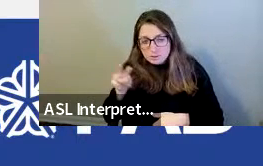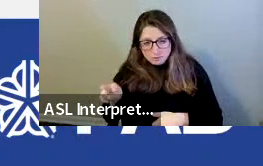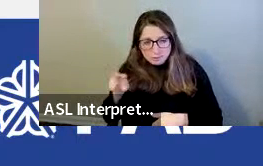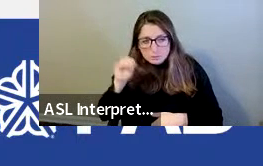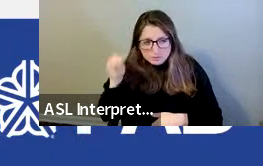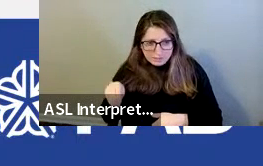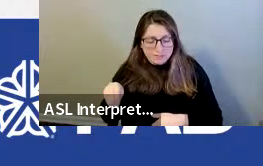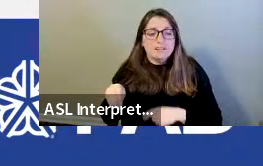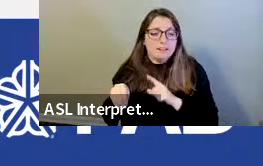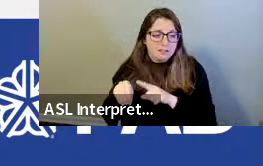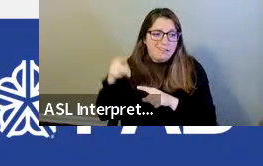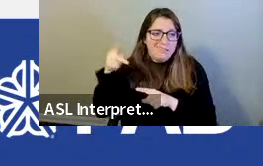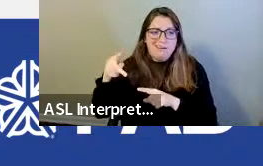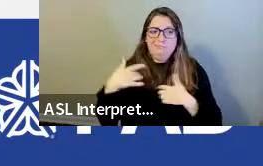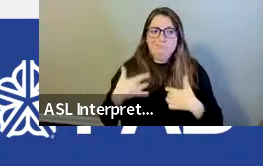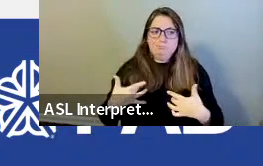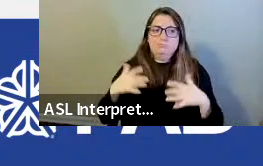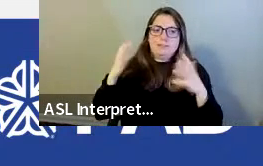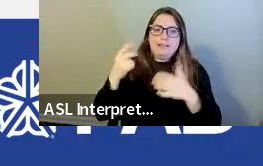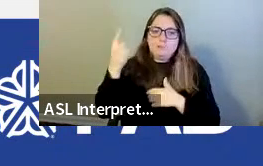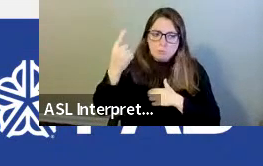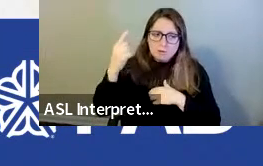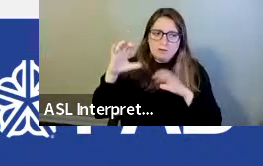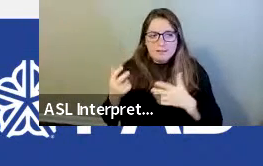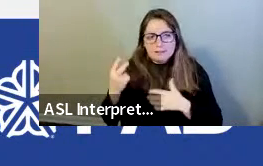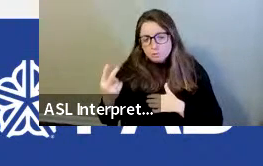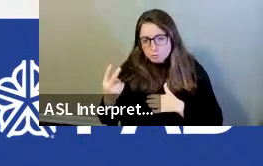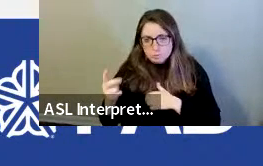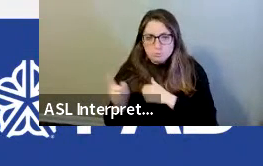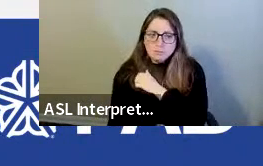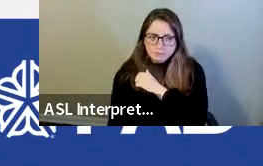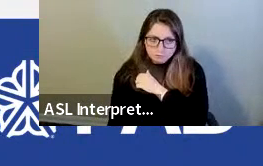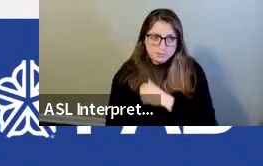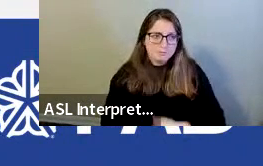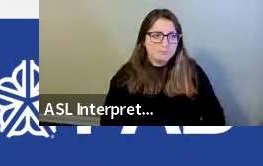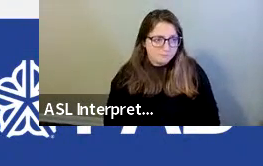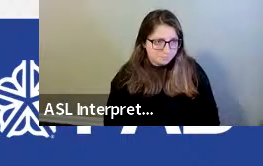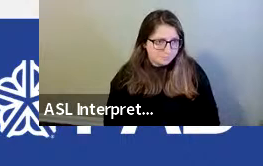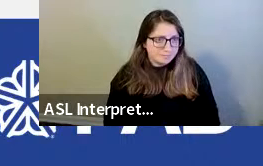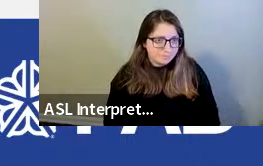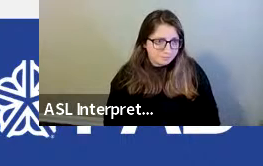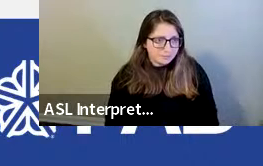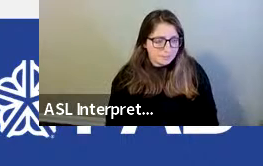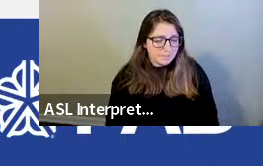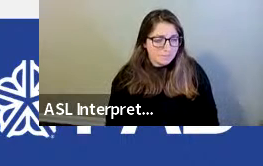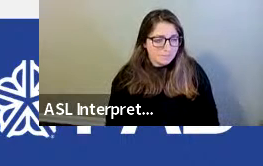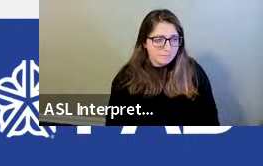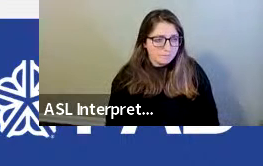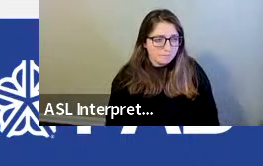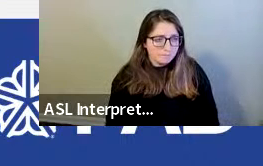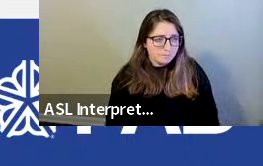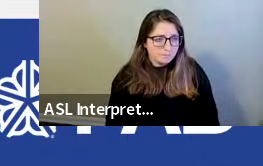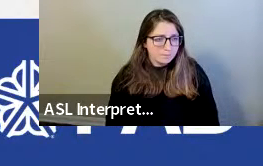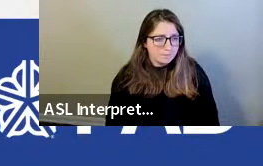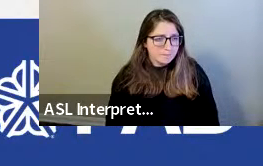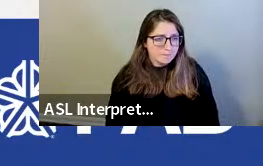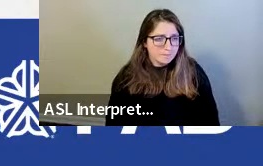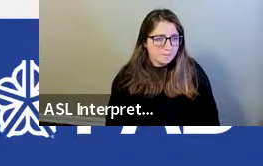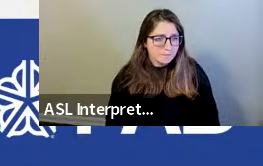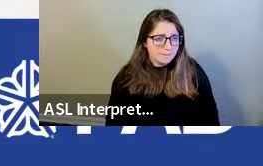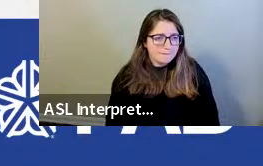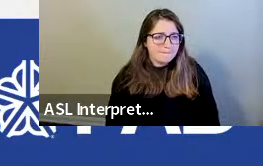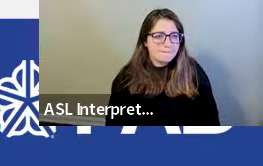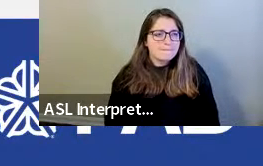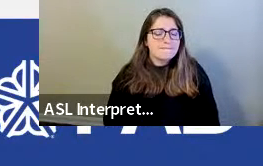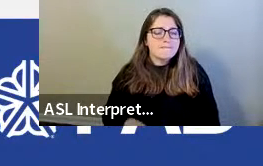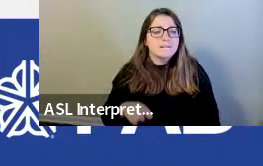for a class 3 misconduct. Conduct over here on the just right of obedience to laws,